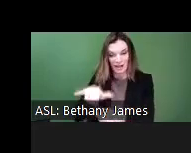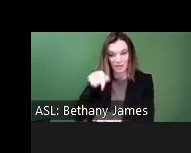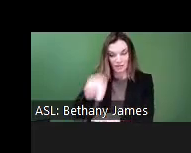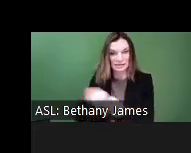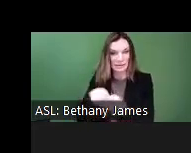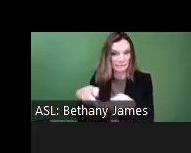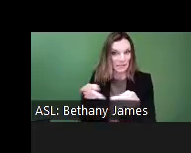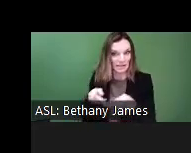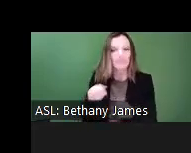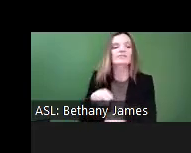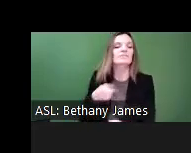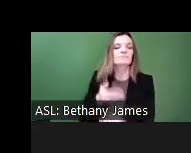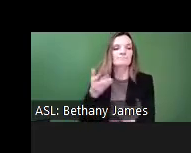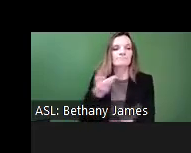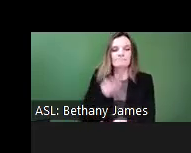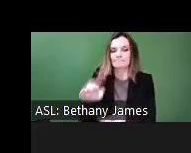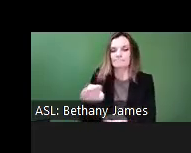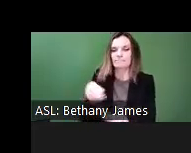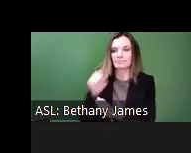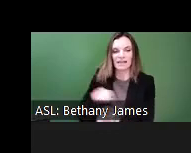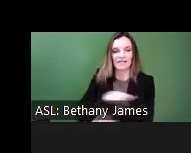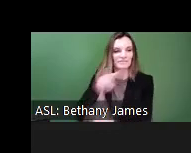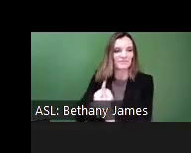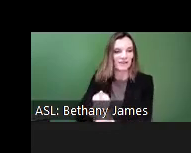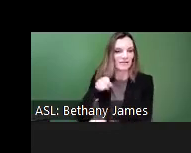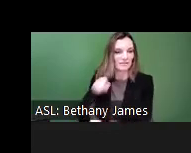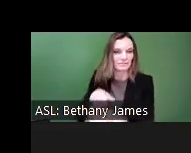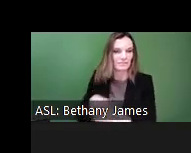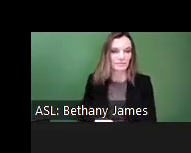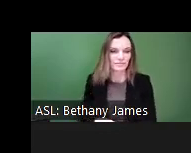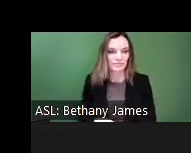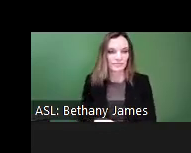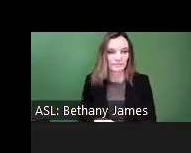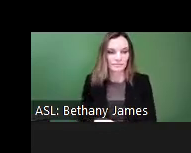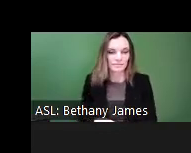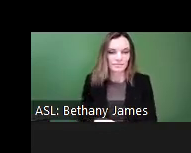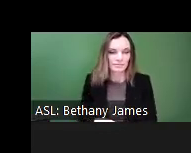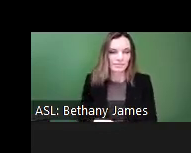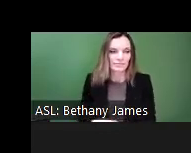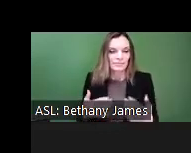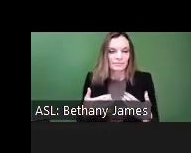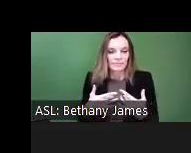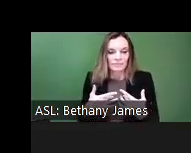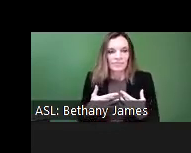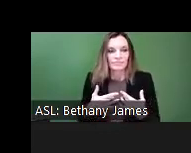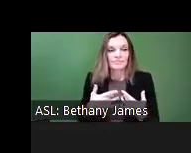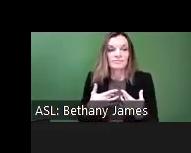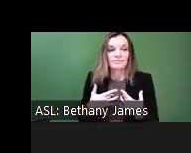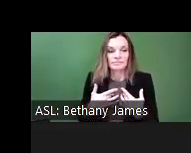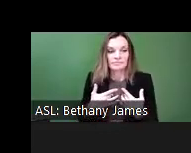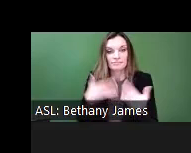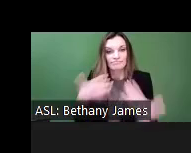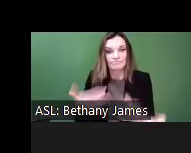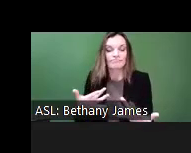is 2 to 3 months, and more realistically, because of the number of requests and how flooded the system is,